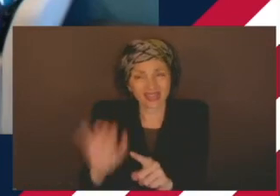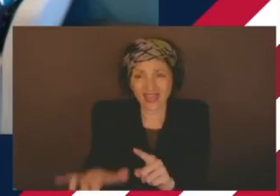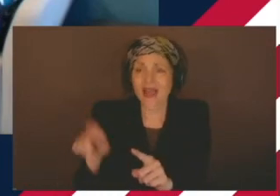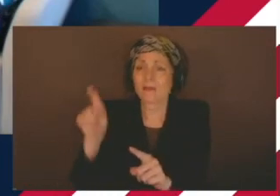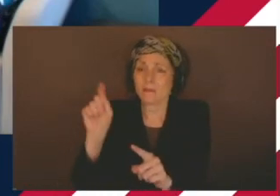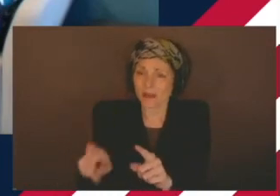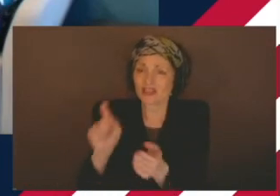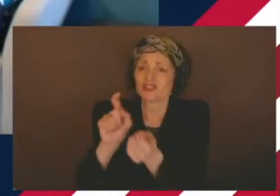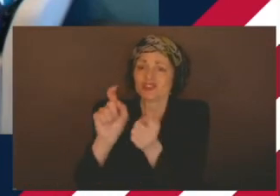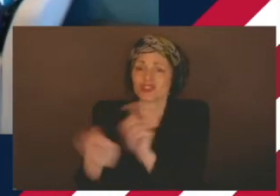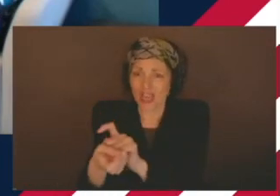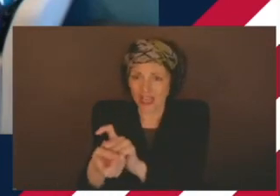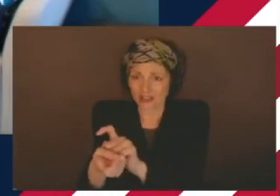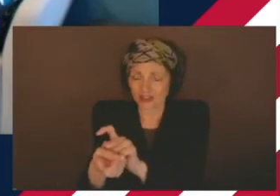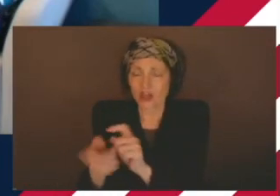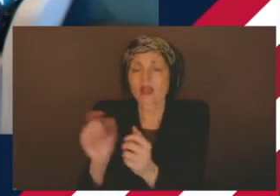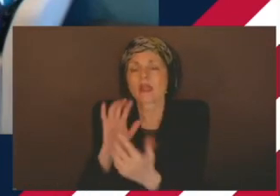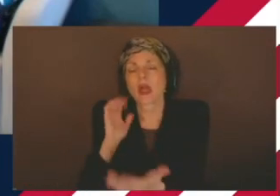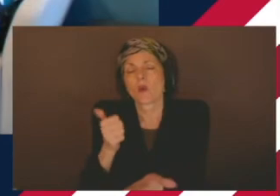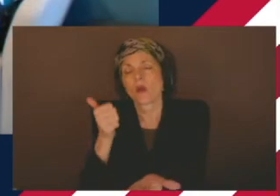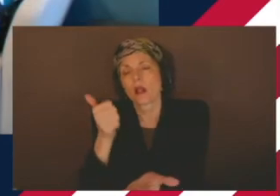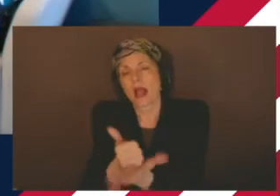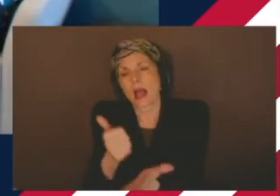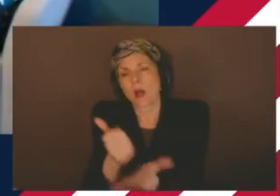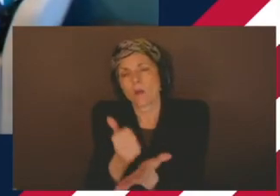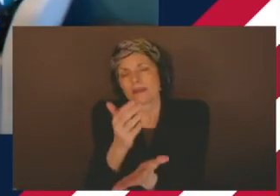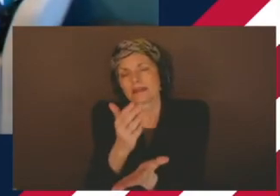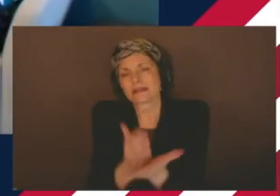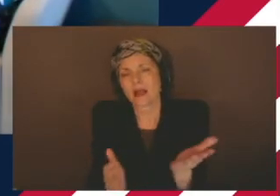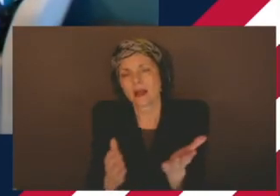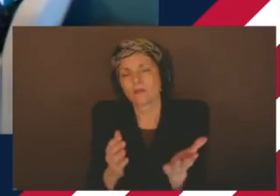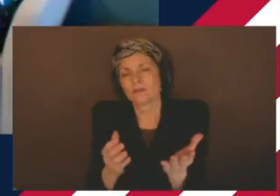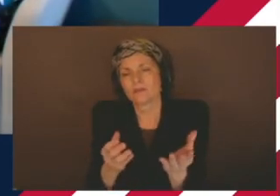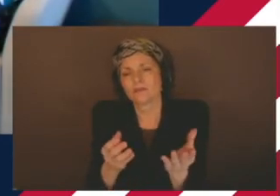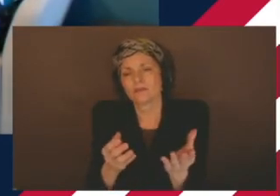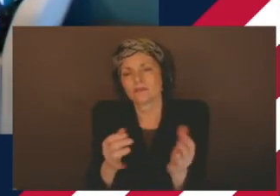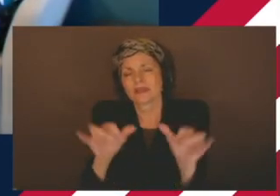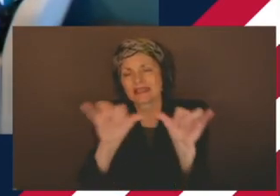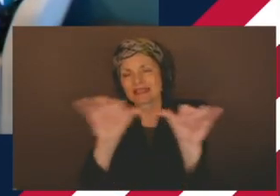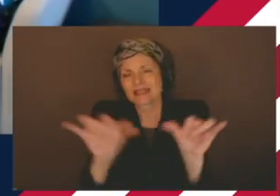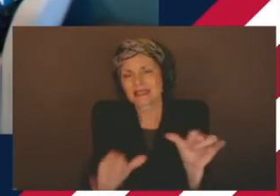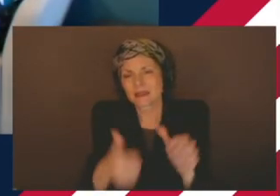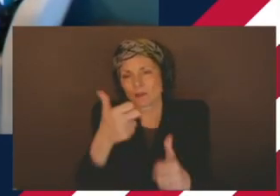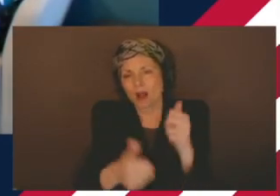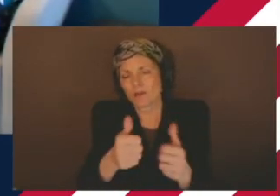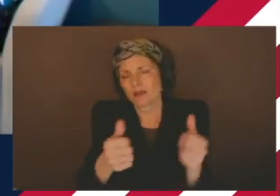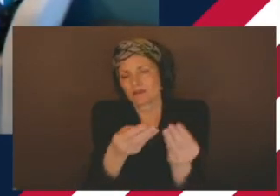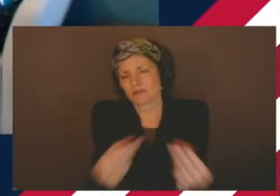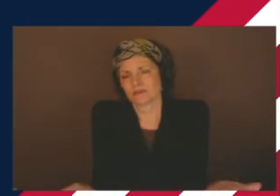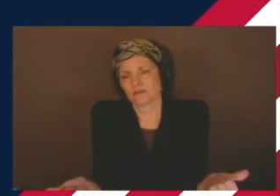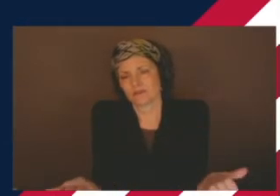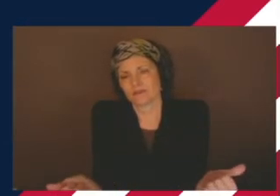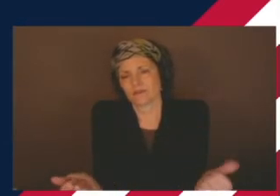that will help change some of those systemic issues that I talked about in my oral testimony.